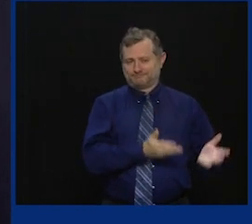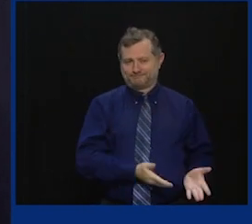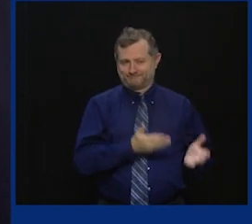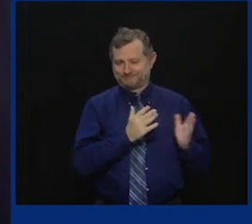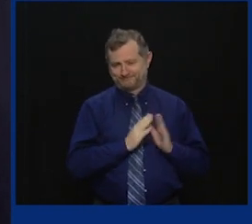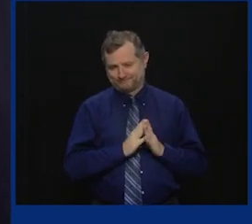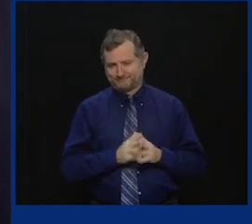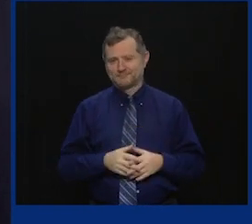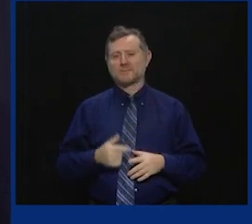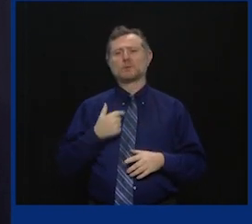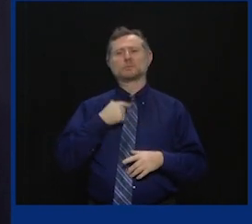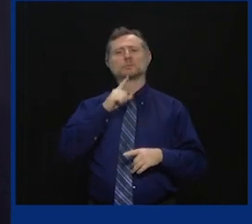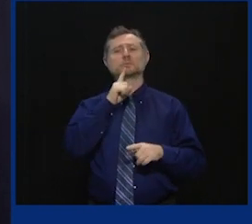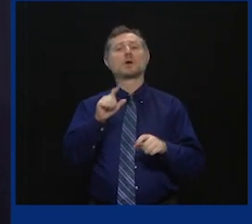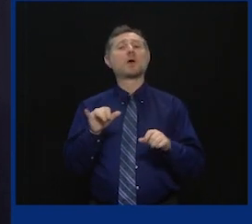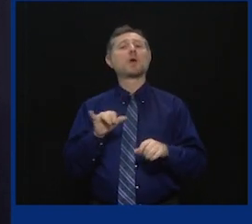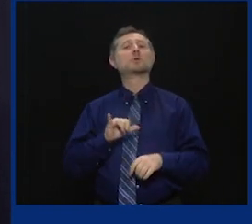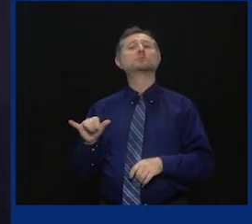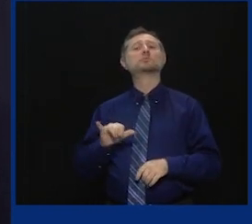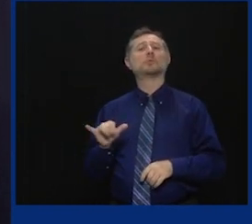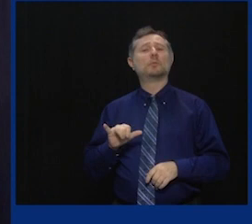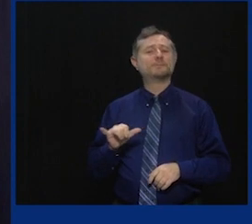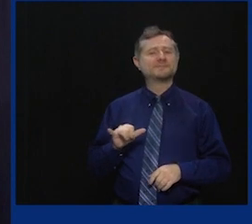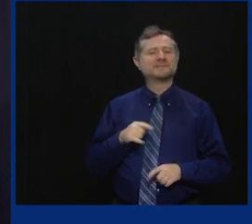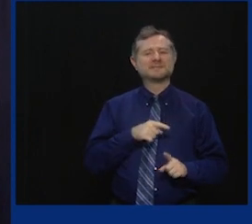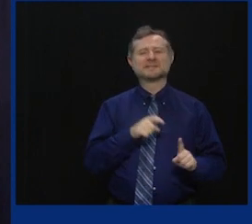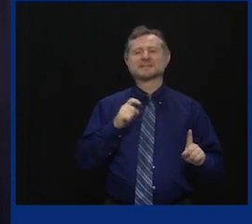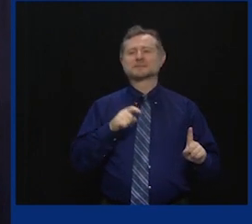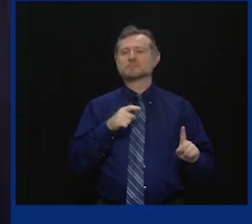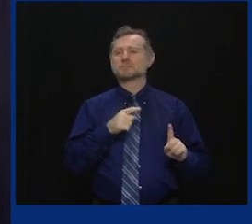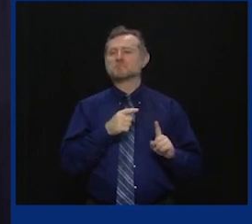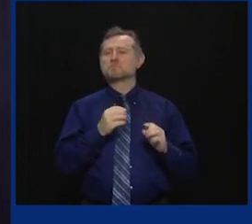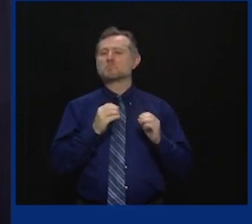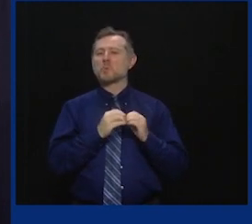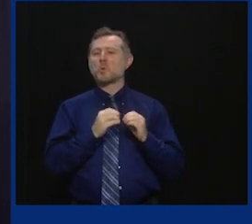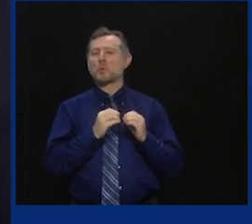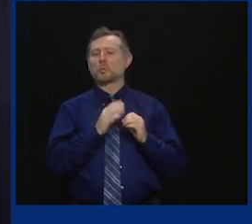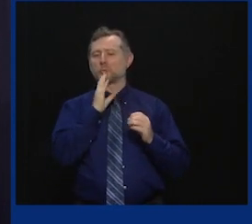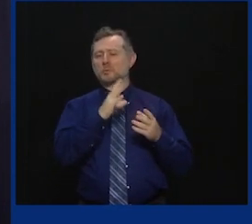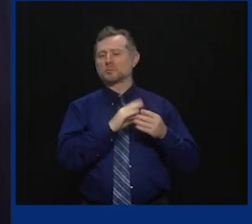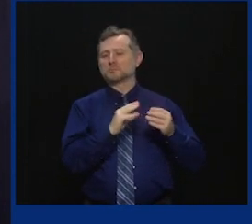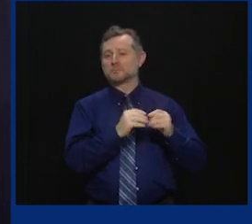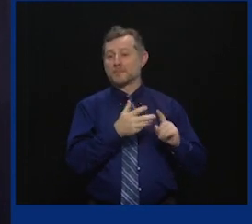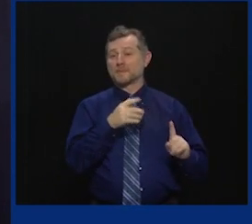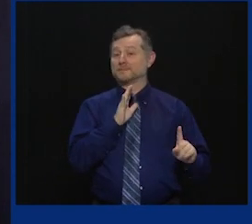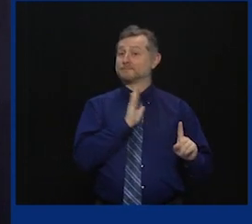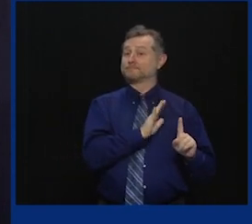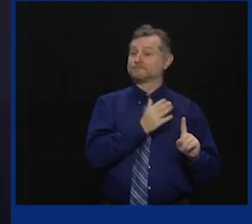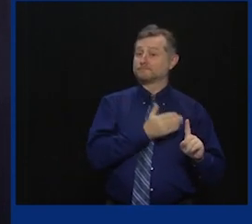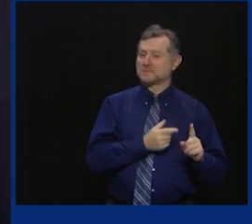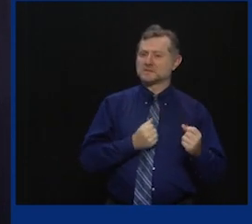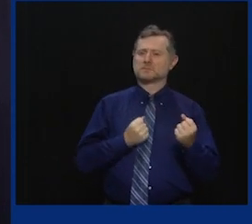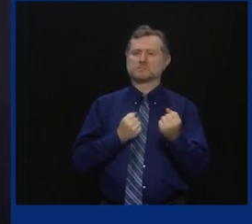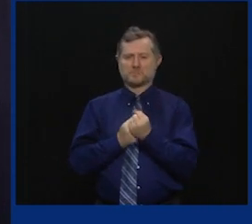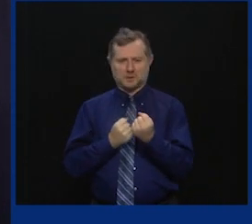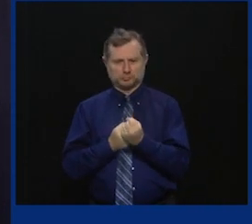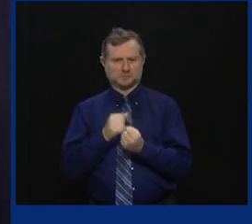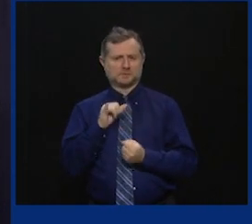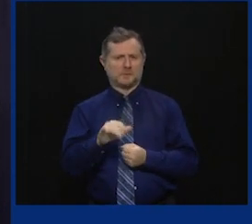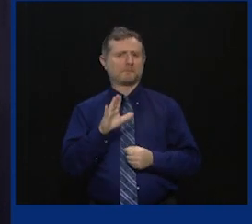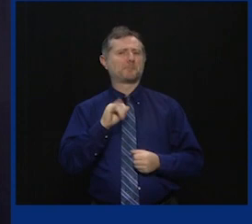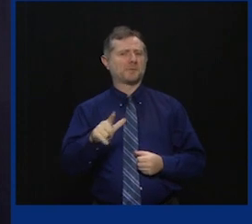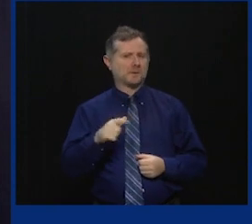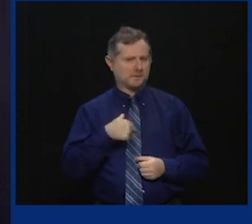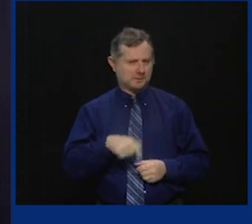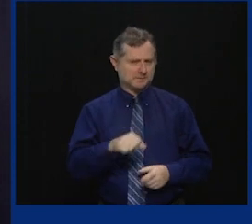is also, and he'll speak more about this, the sponsor in the Senate of this bill. So congratulations on